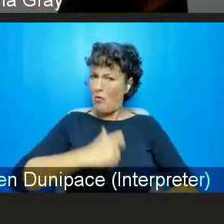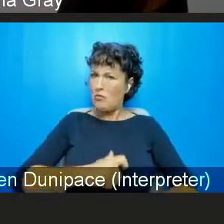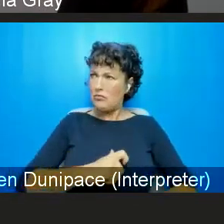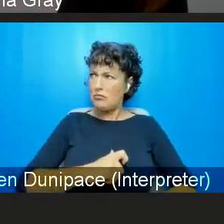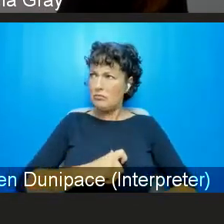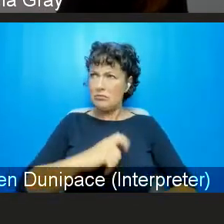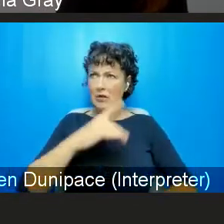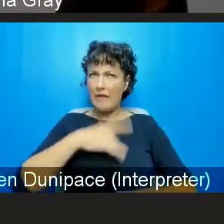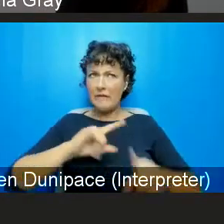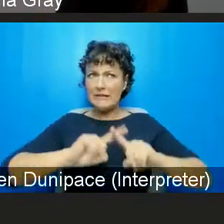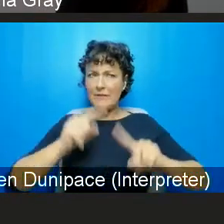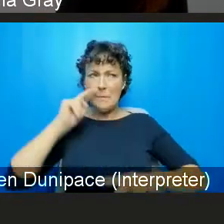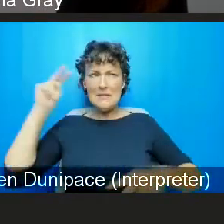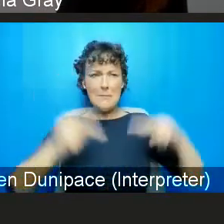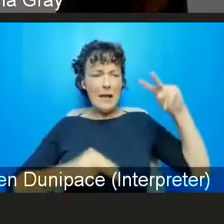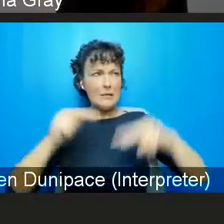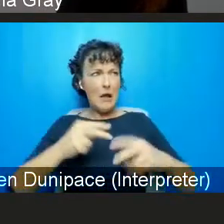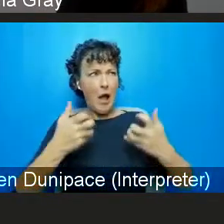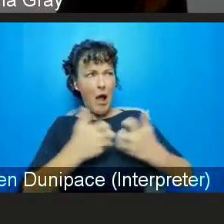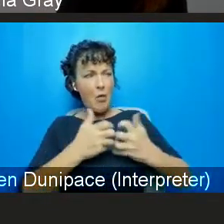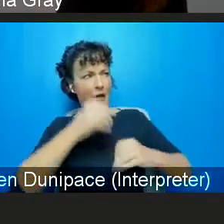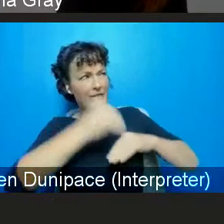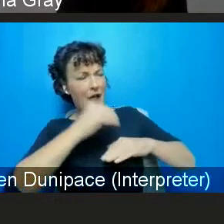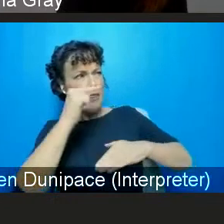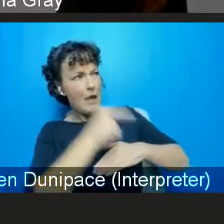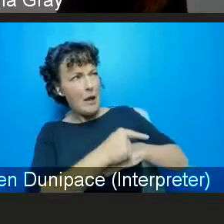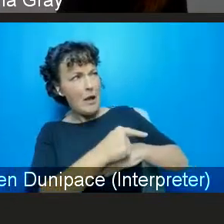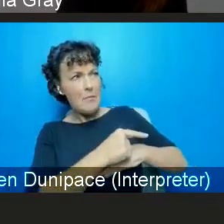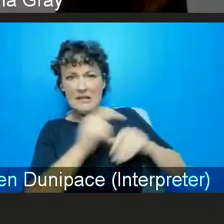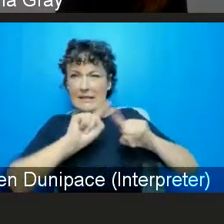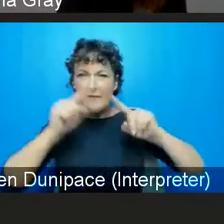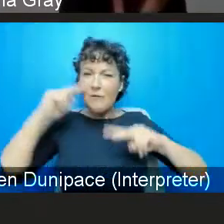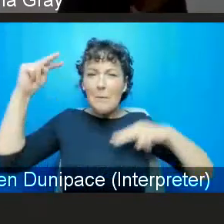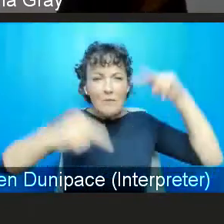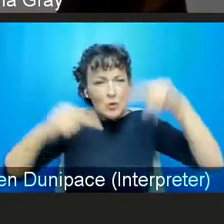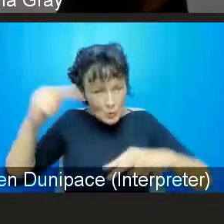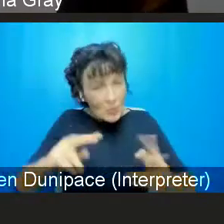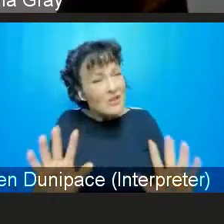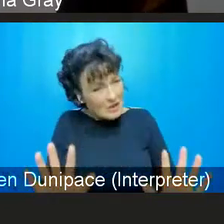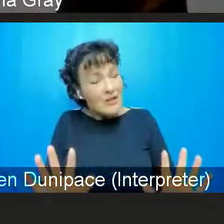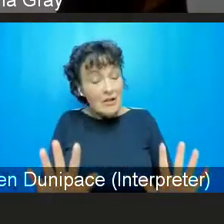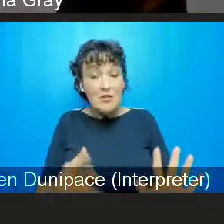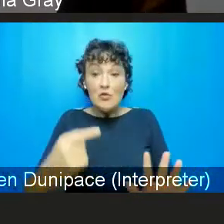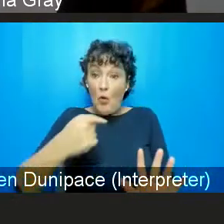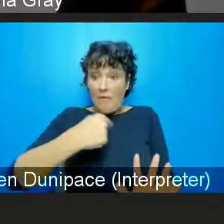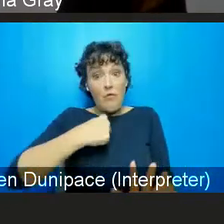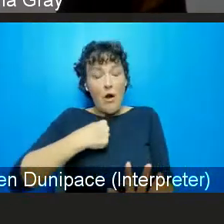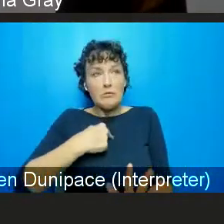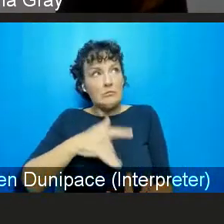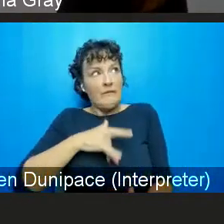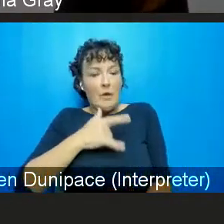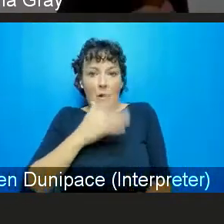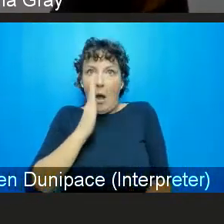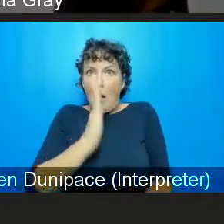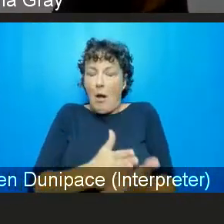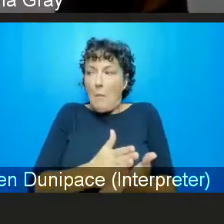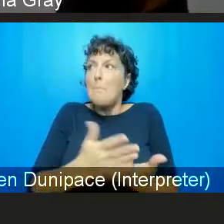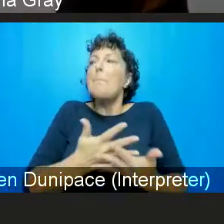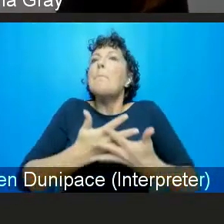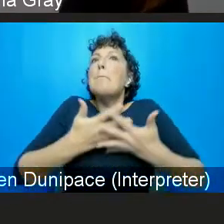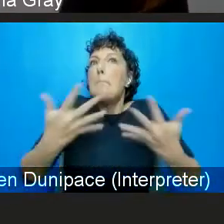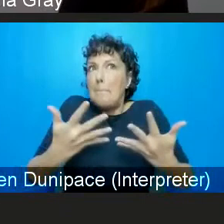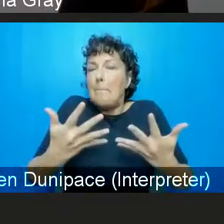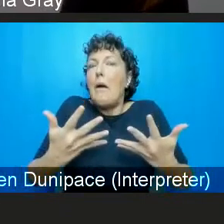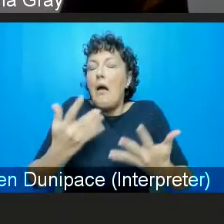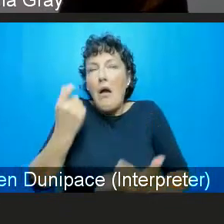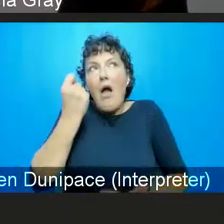at it from a range of different perspectives and sort of vantage points. So for us, that was a turning point where we were able to engage